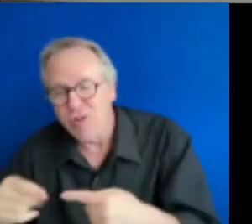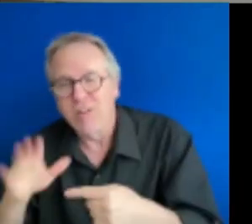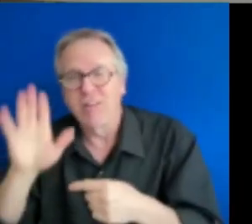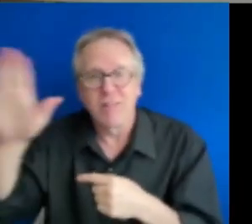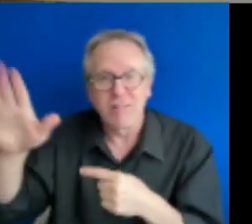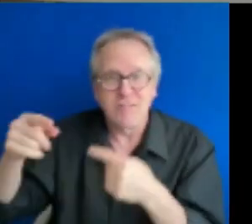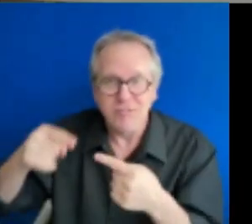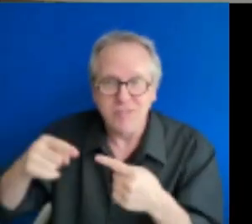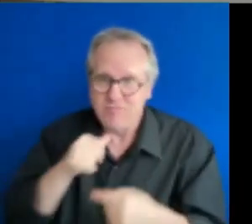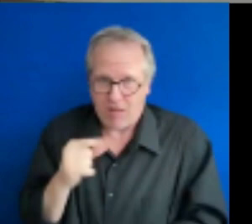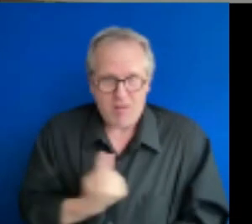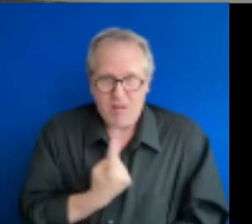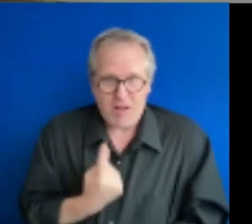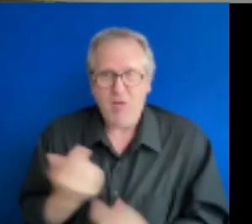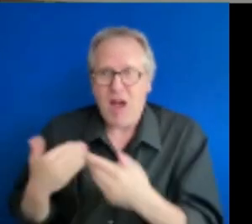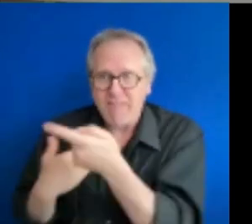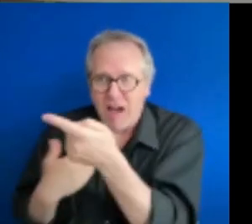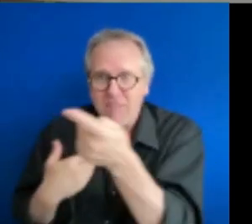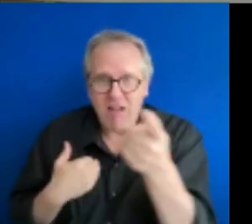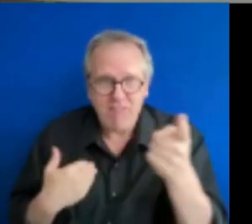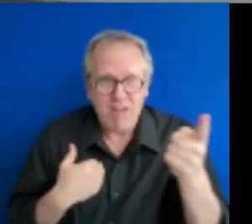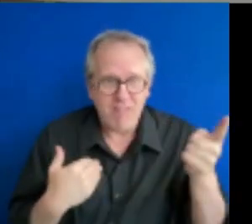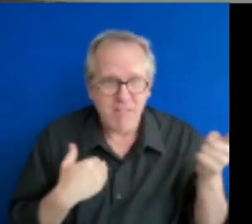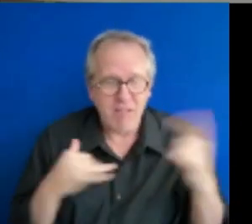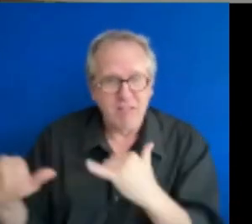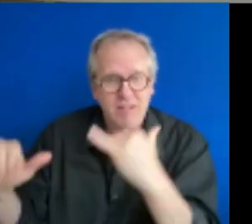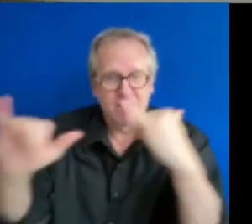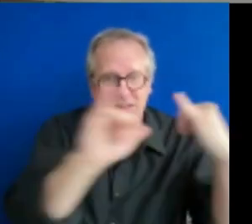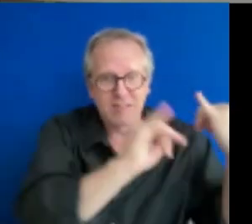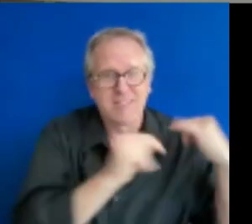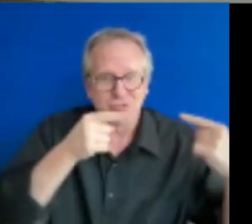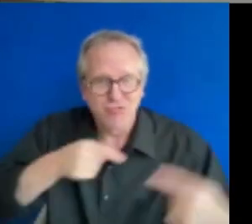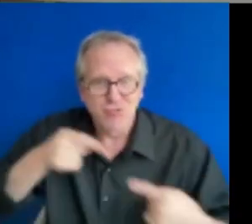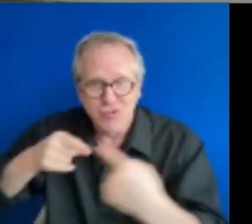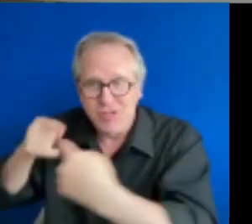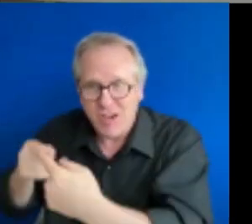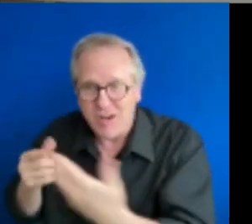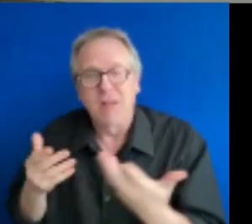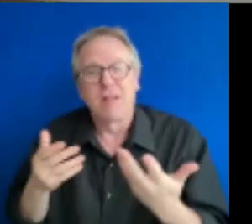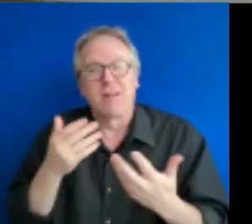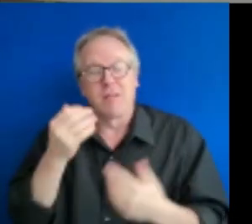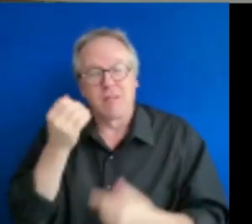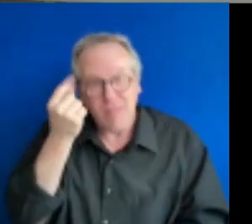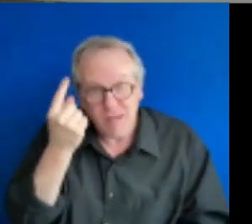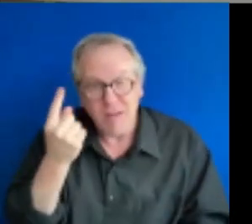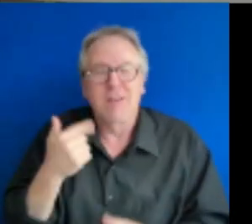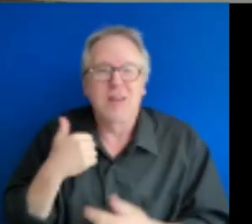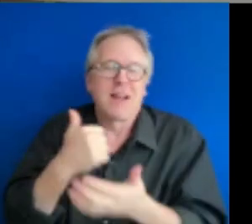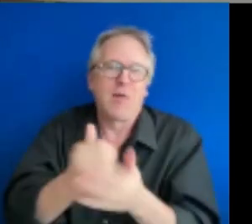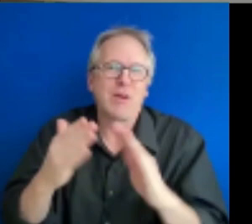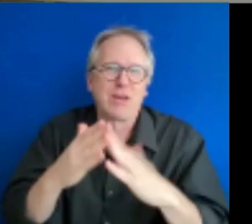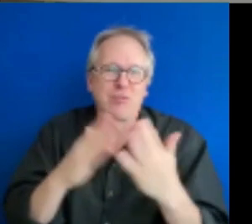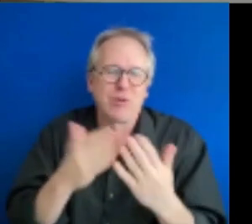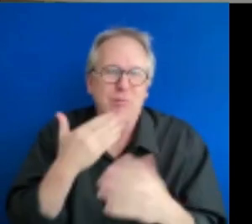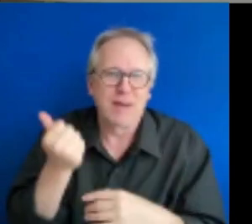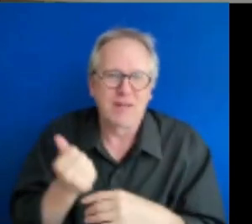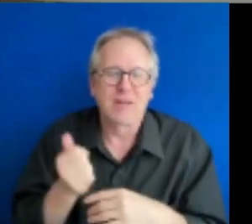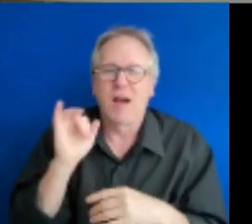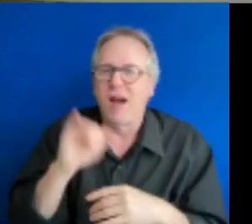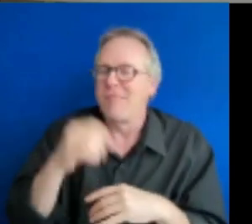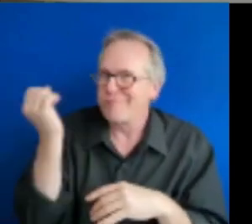the better we are able to serve each other and our broader community. That was one of the things that I